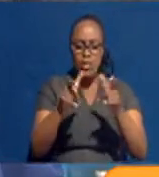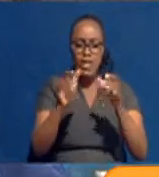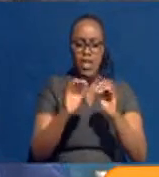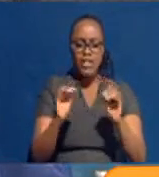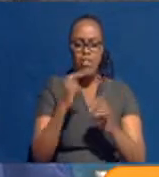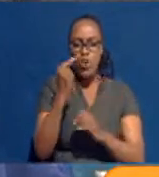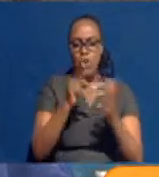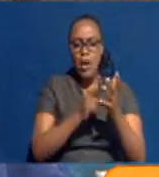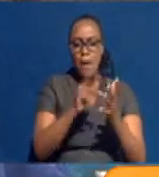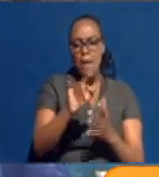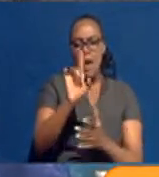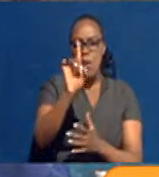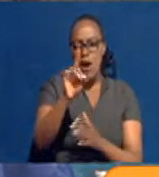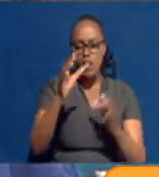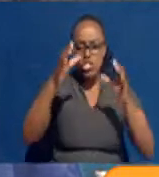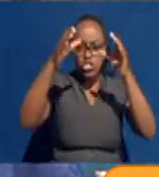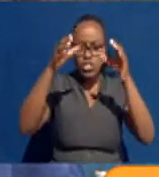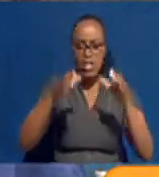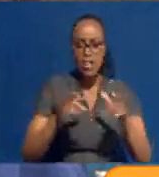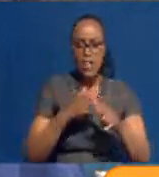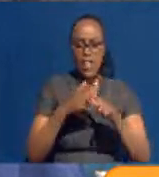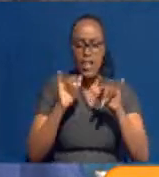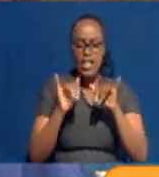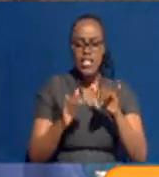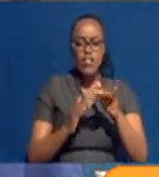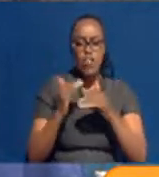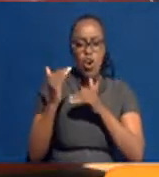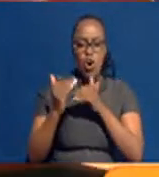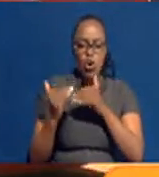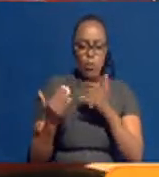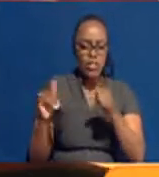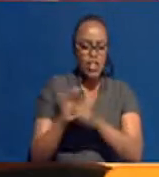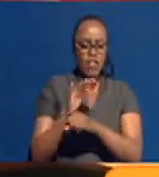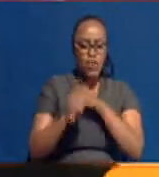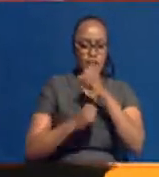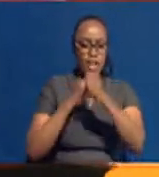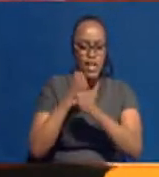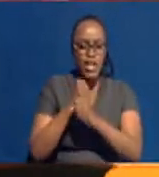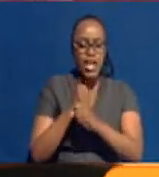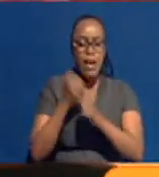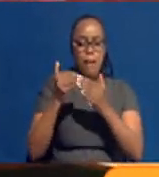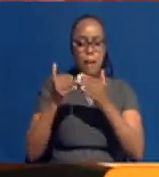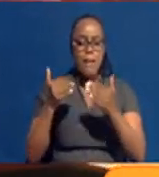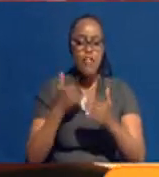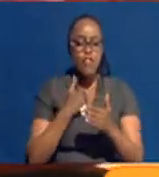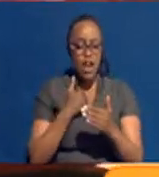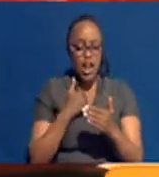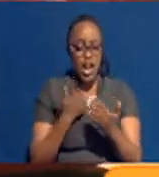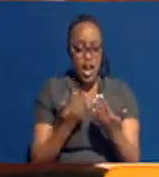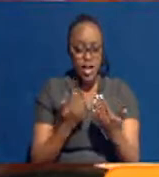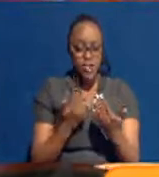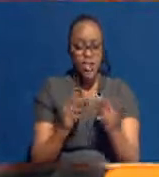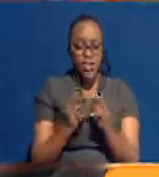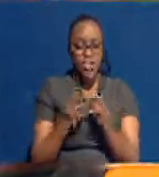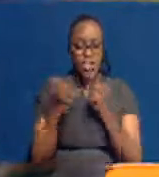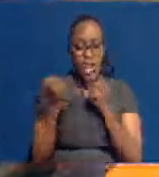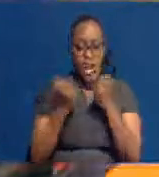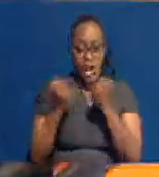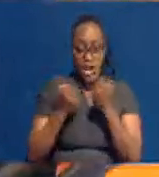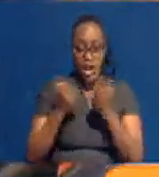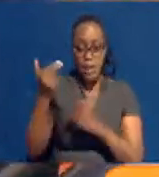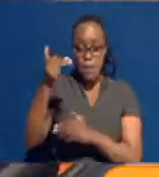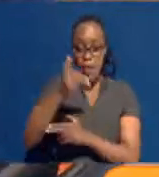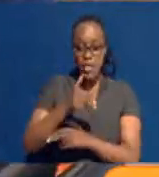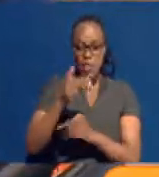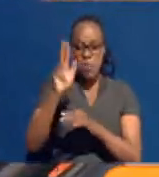just buy one cylinder and it takes me almost the whole year. I had a petrol car. I was